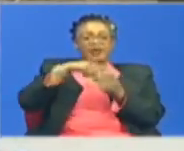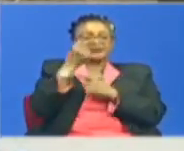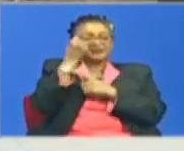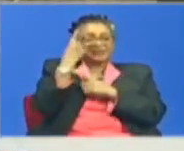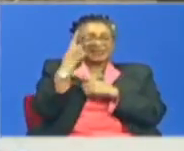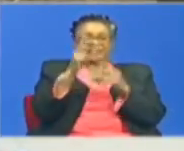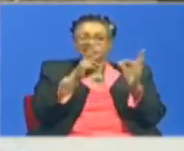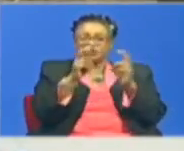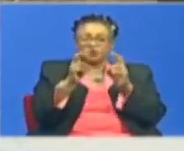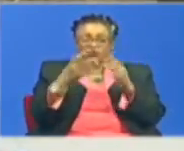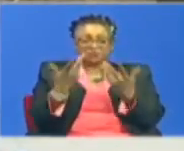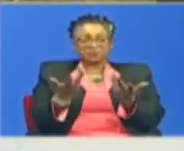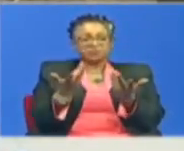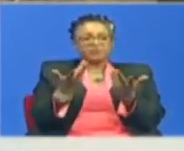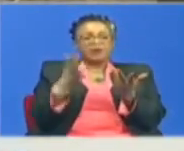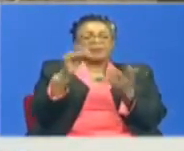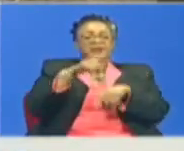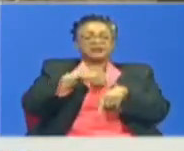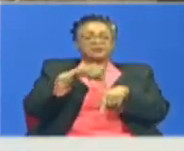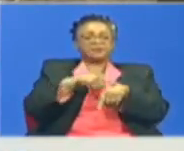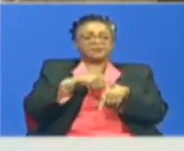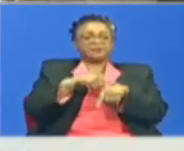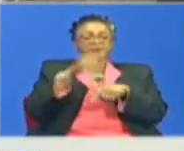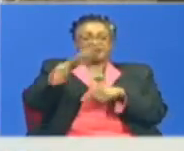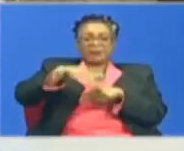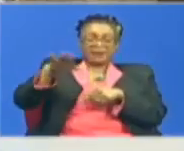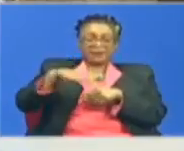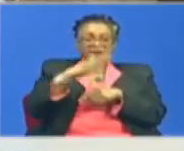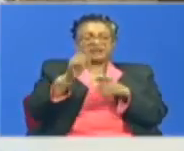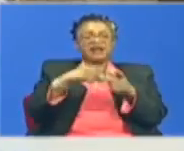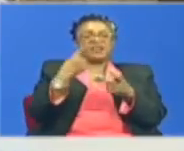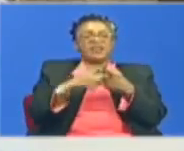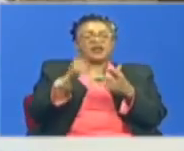issues so that when they come to Parliament, we are able